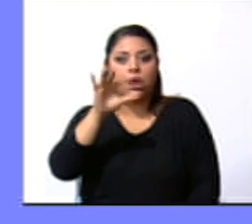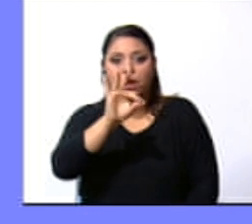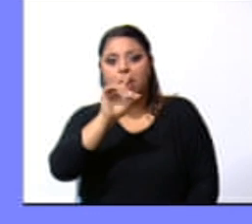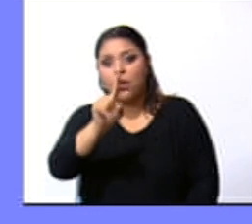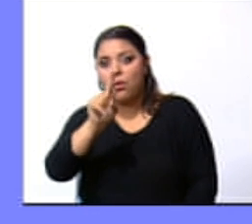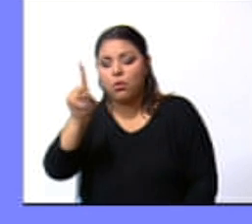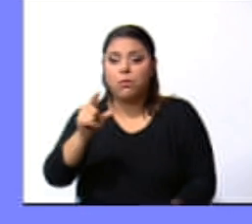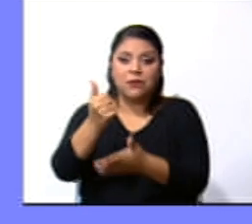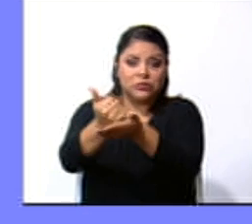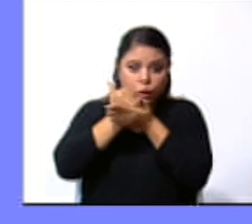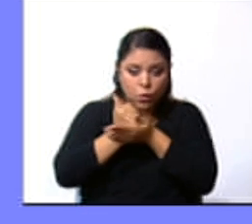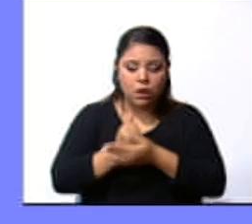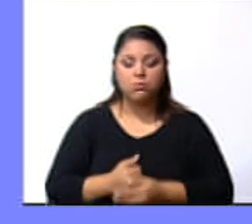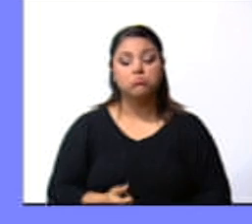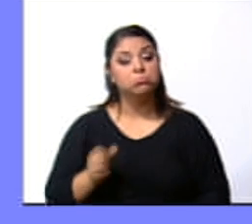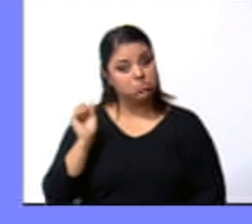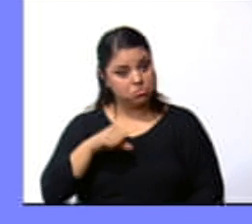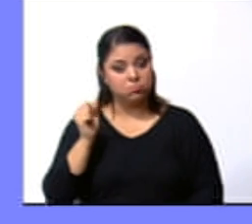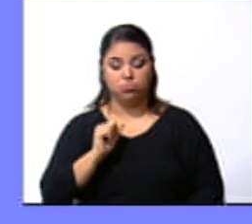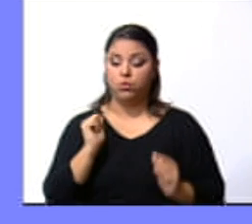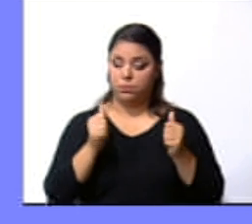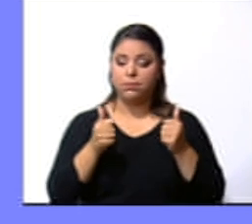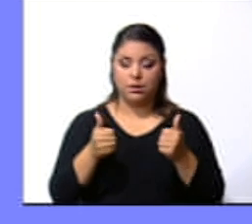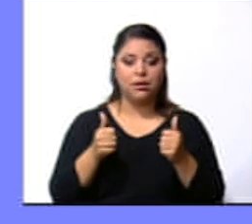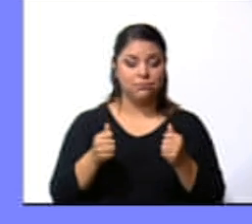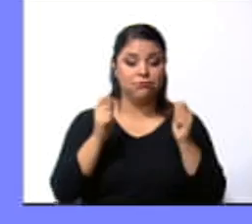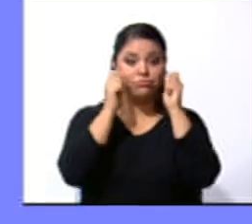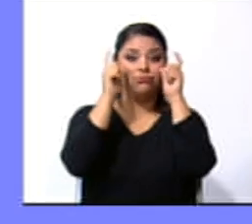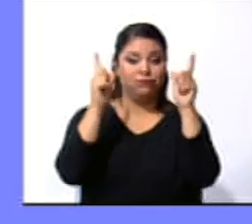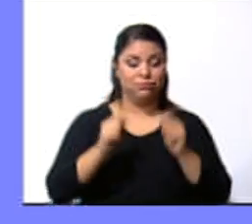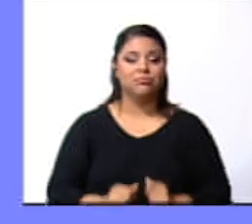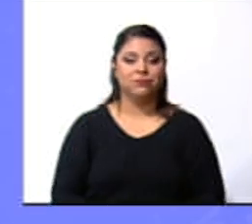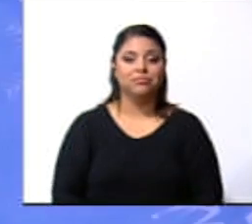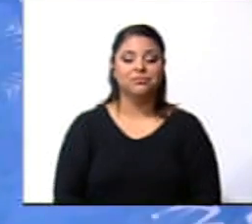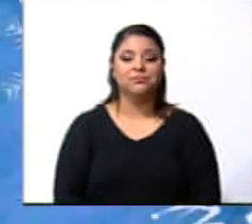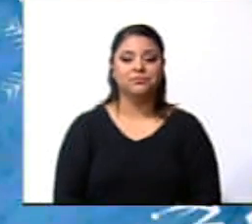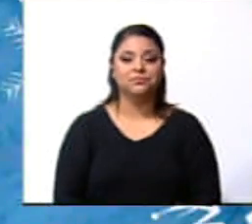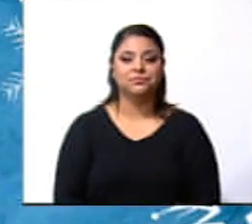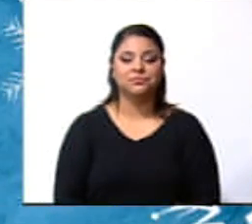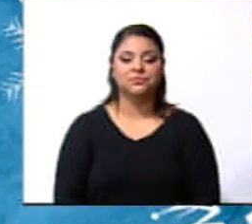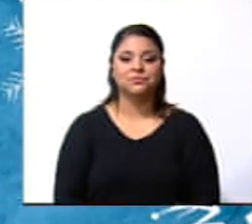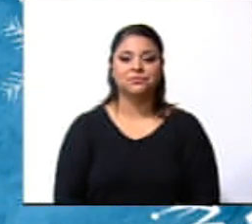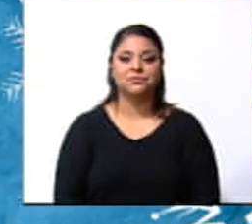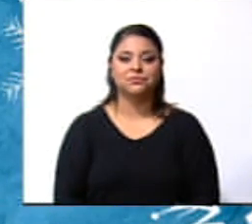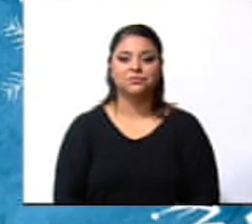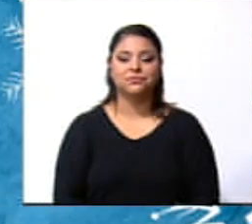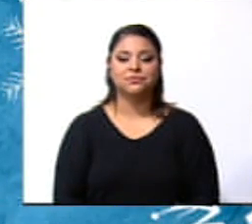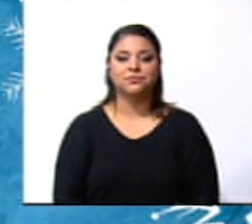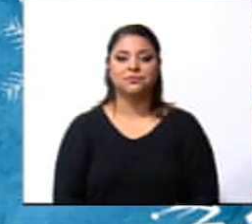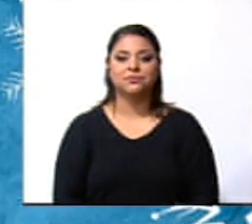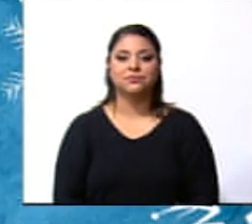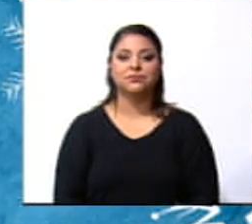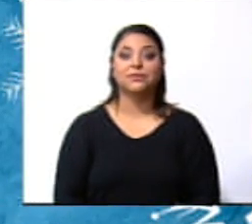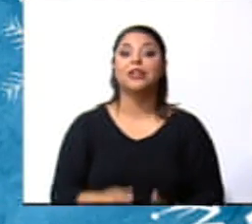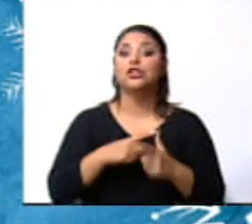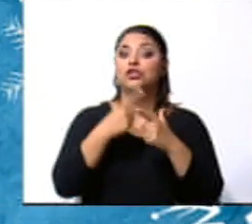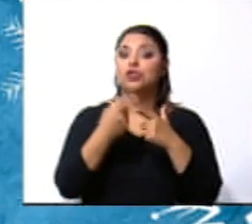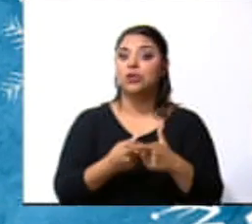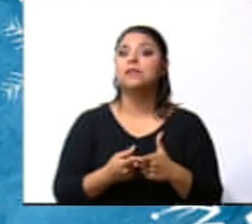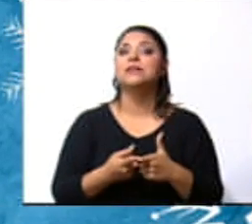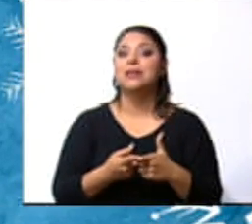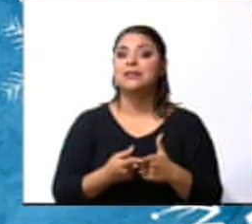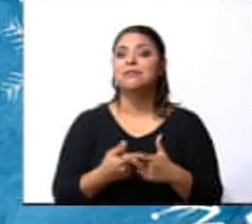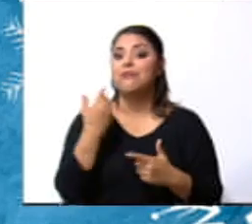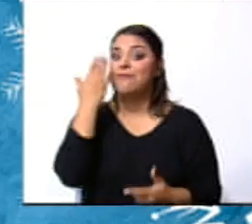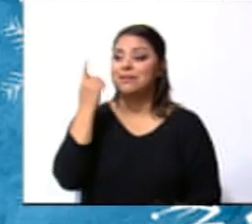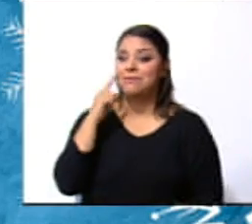for help. Yes, really good, really impressive. So, it was pretty easy for you,